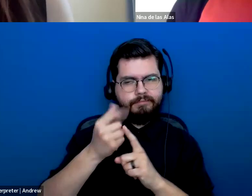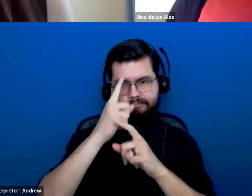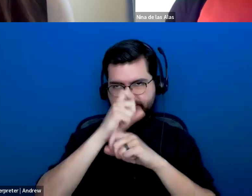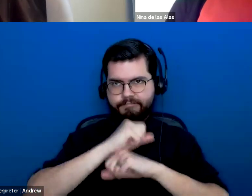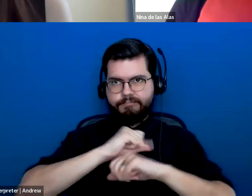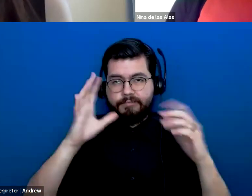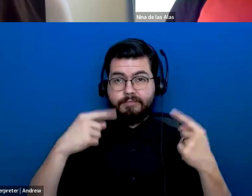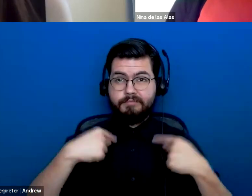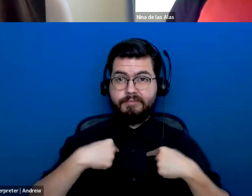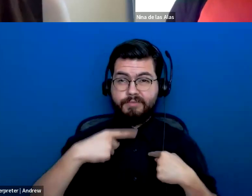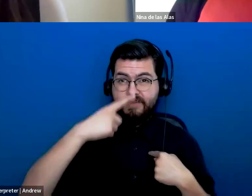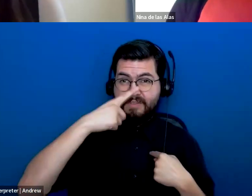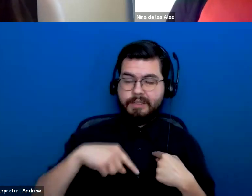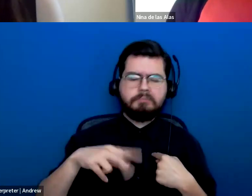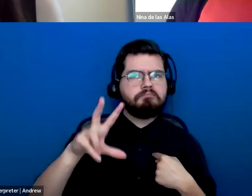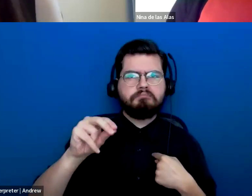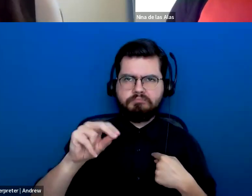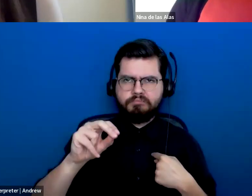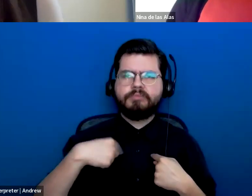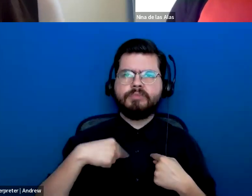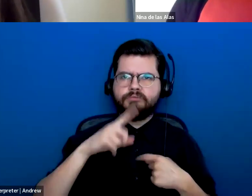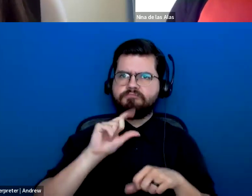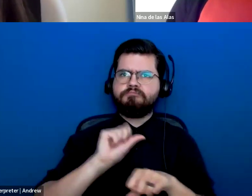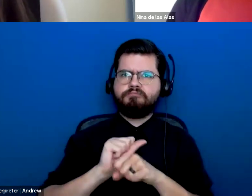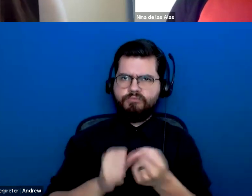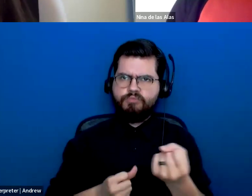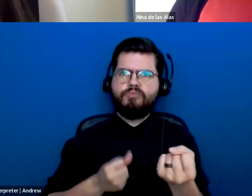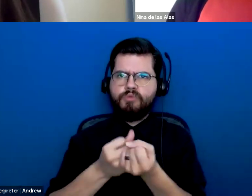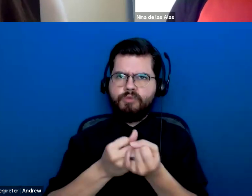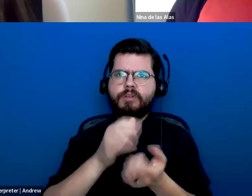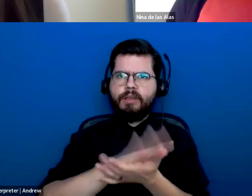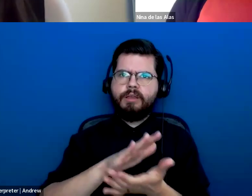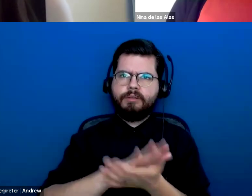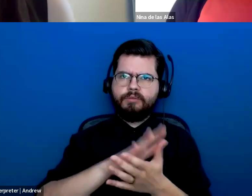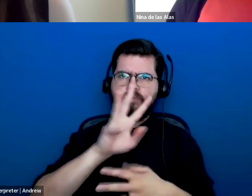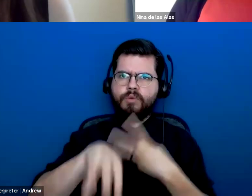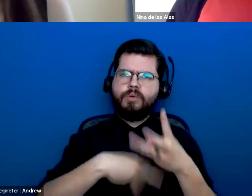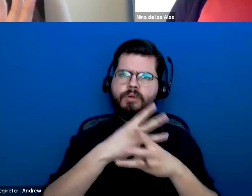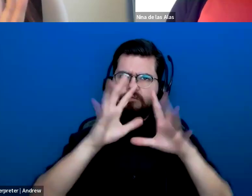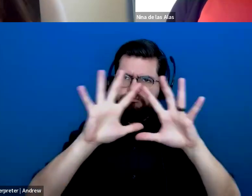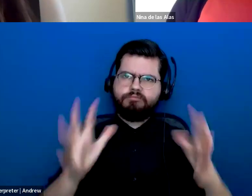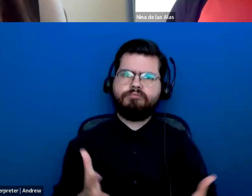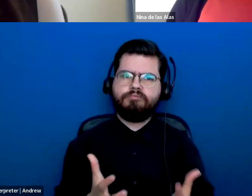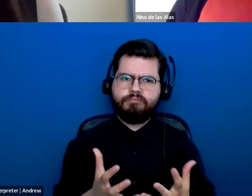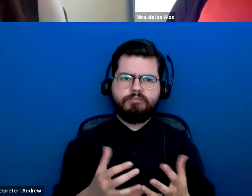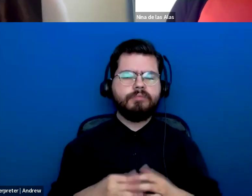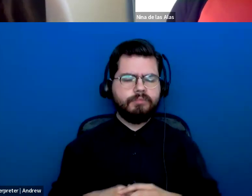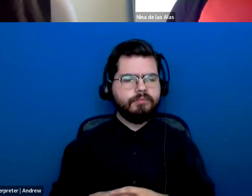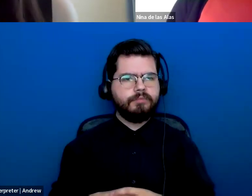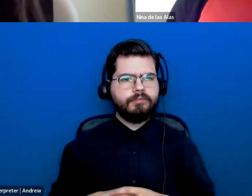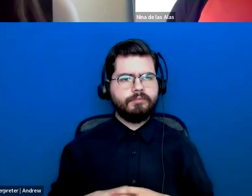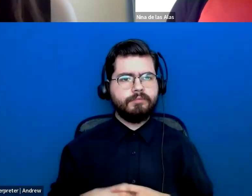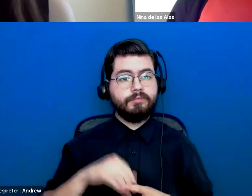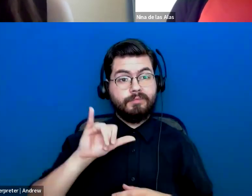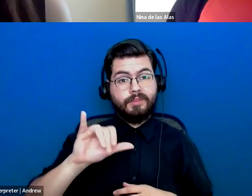as rightful contributors to the academic world. So I think the scholar identity